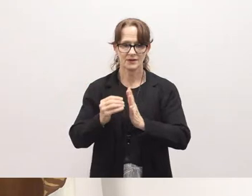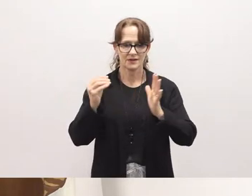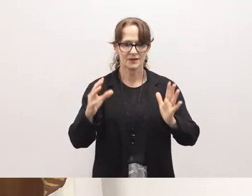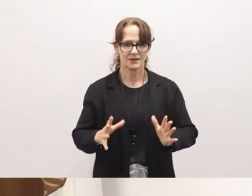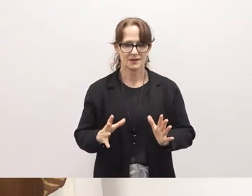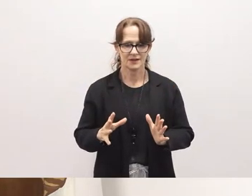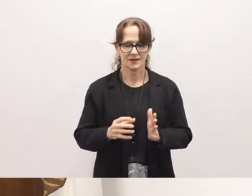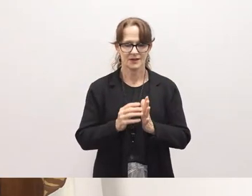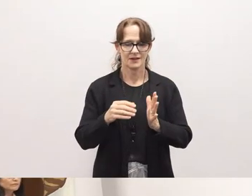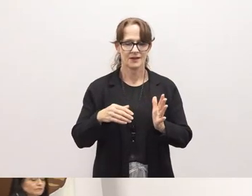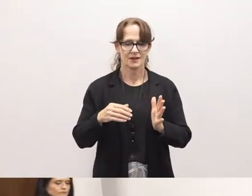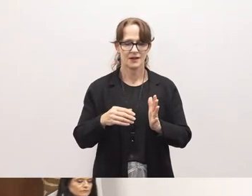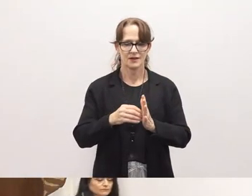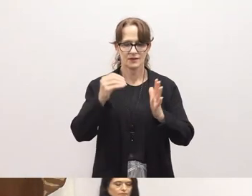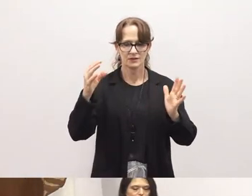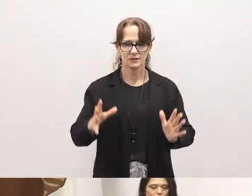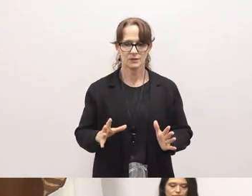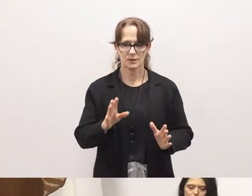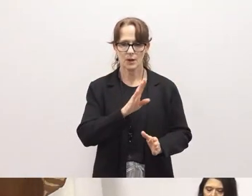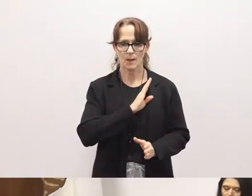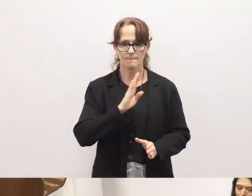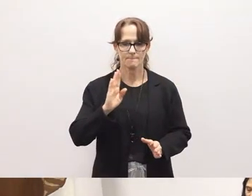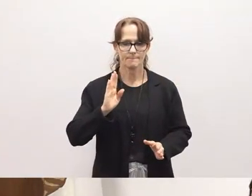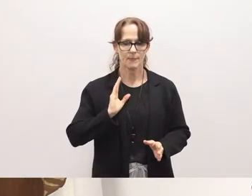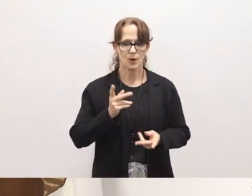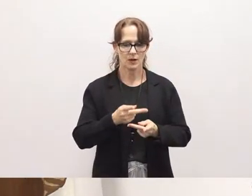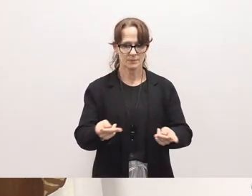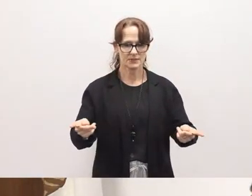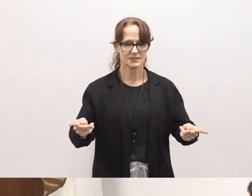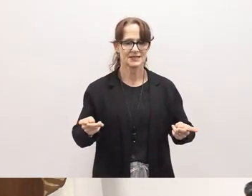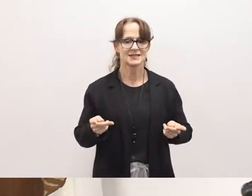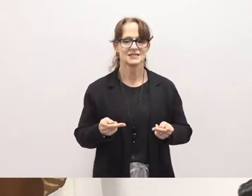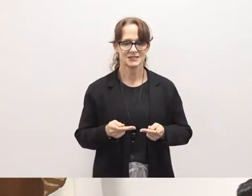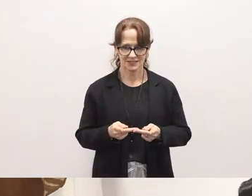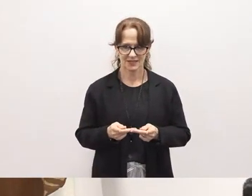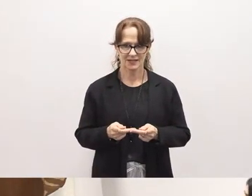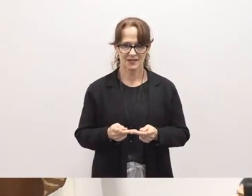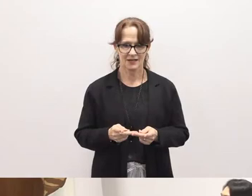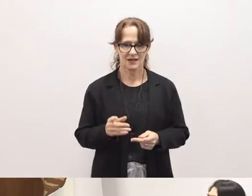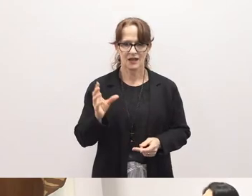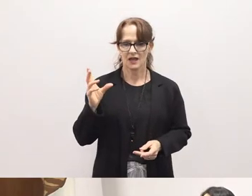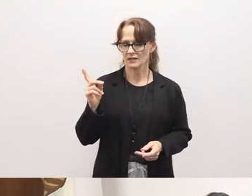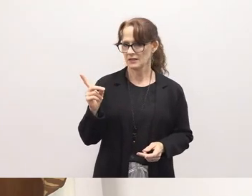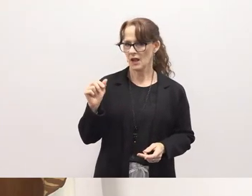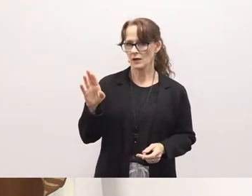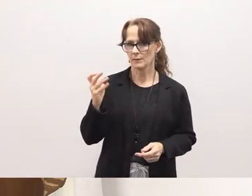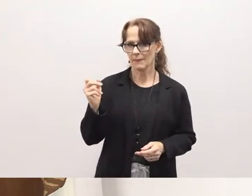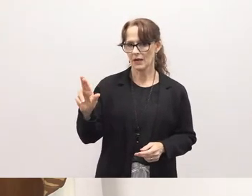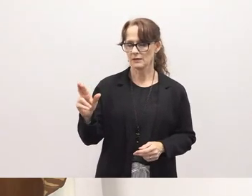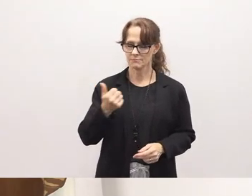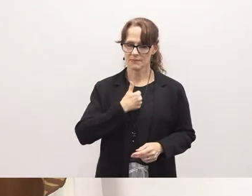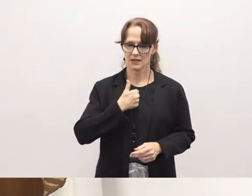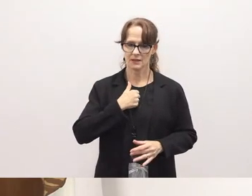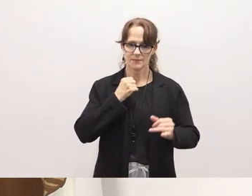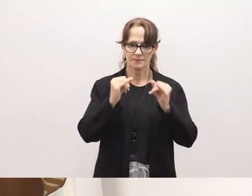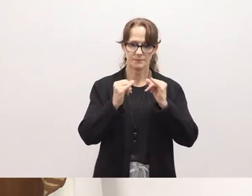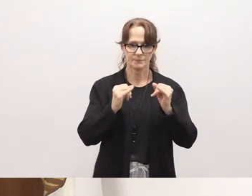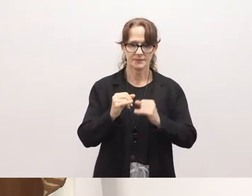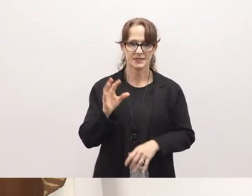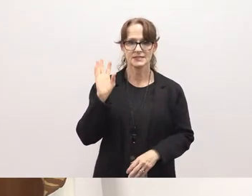for our student board member position. Dr. Baker and myself interviewed